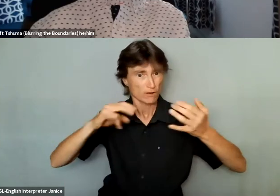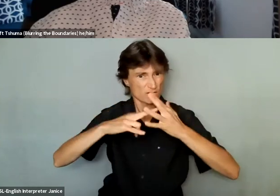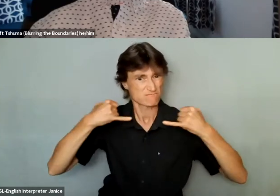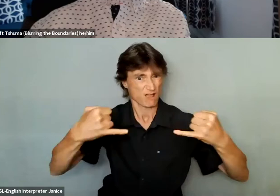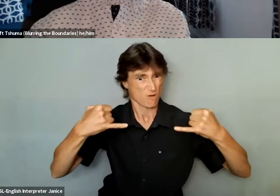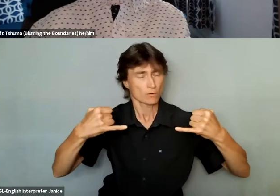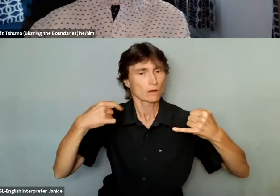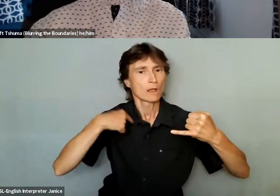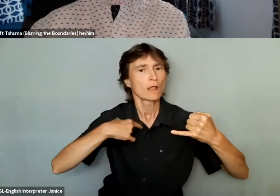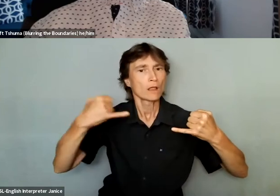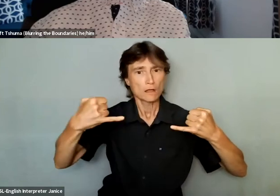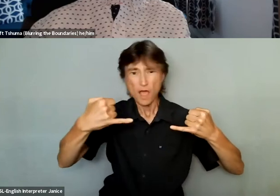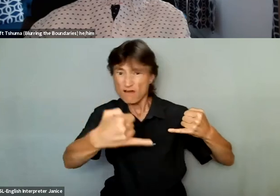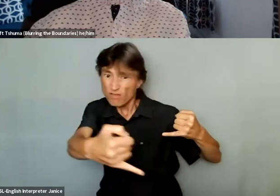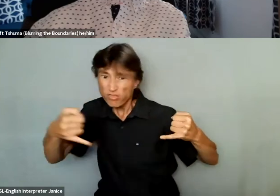we're trying to blend it with